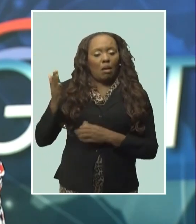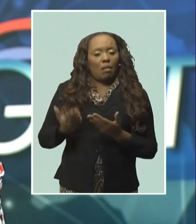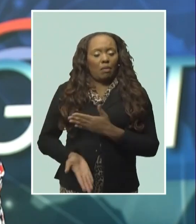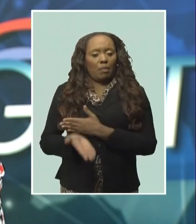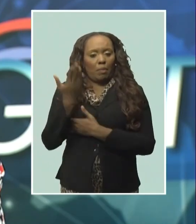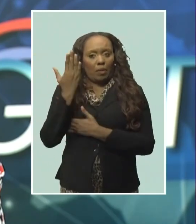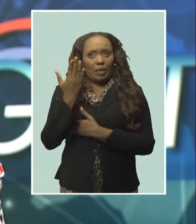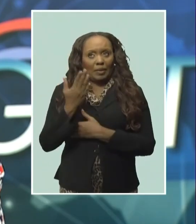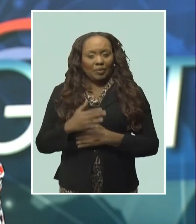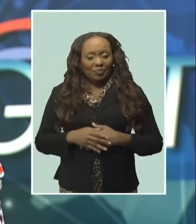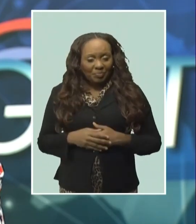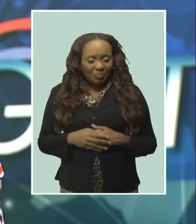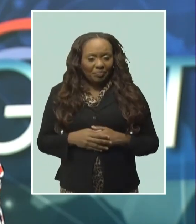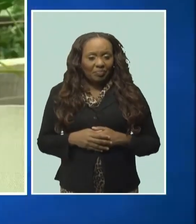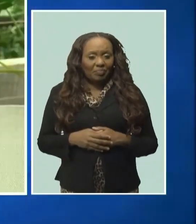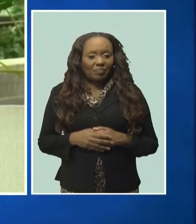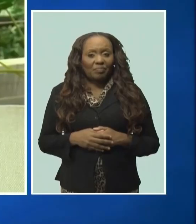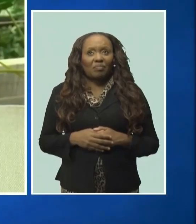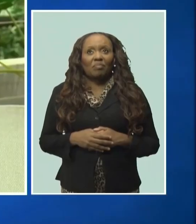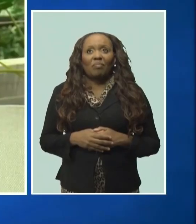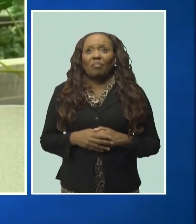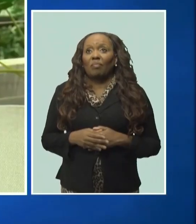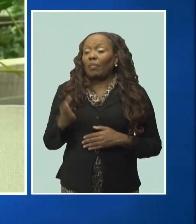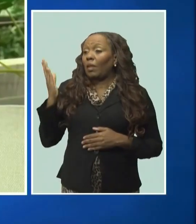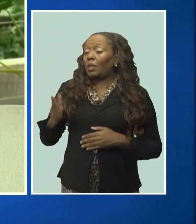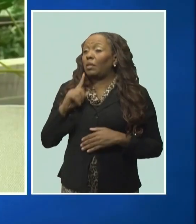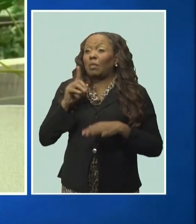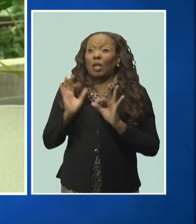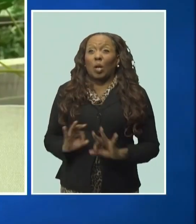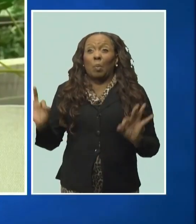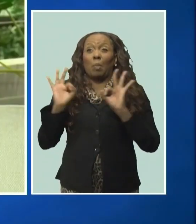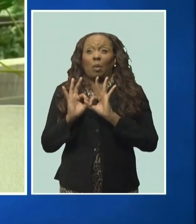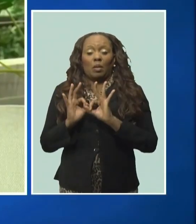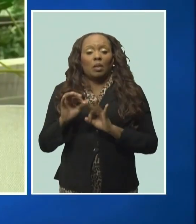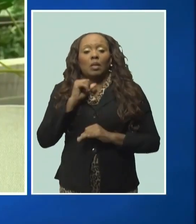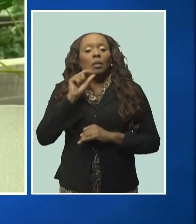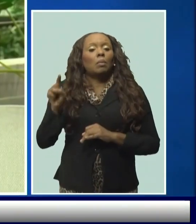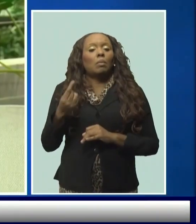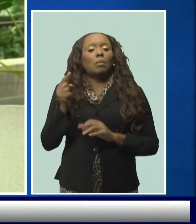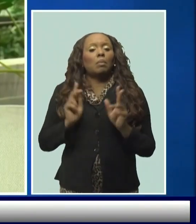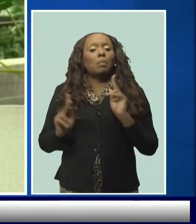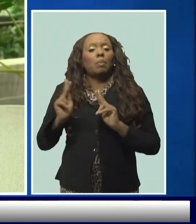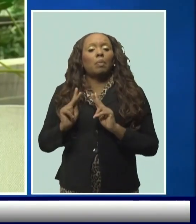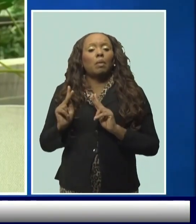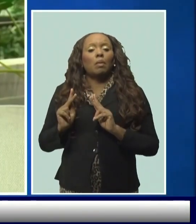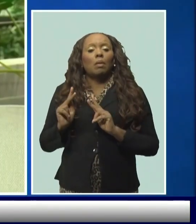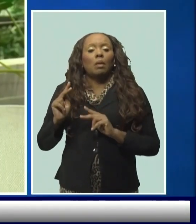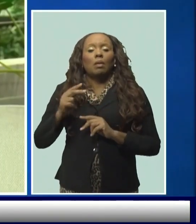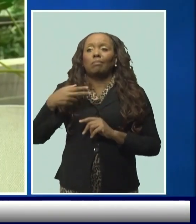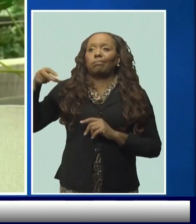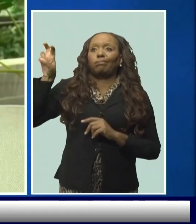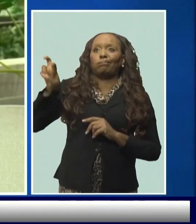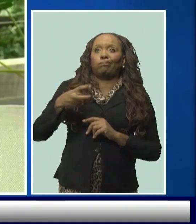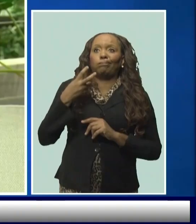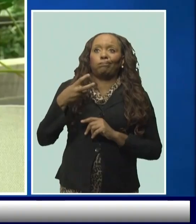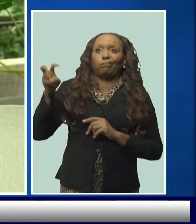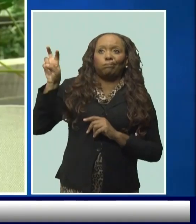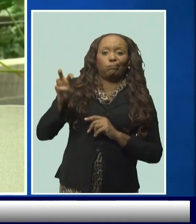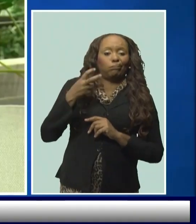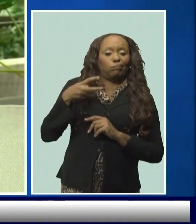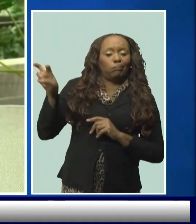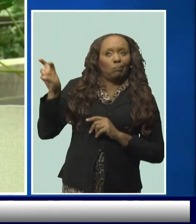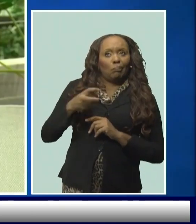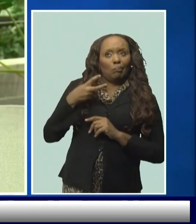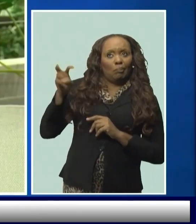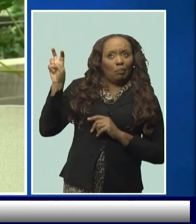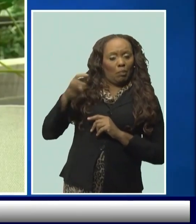Morning Barbados. That's important for many reasons, not only the movement of people, but also the movement of goods and the movement of services.